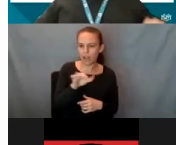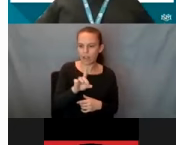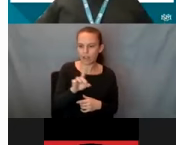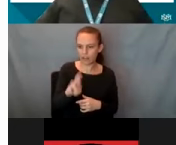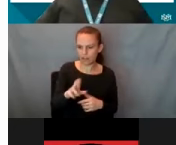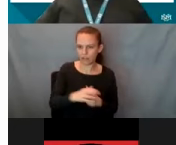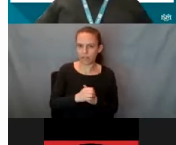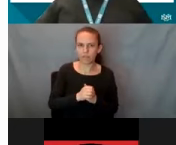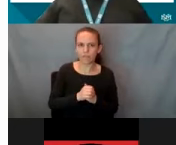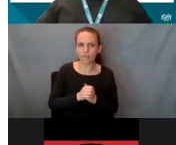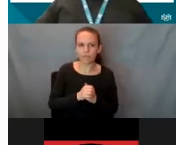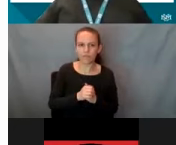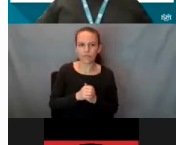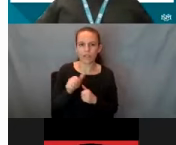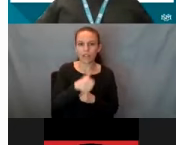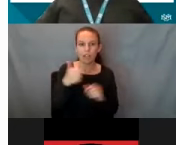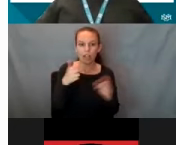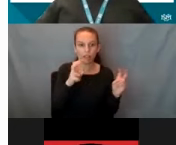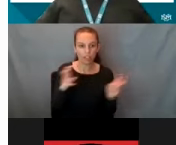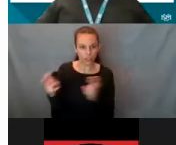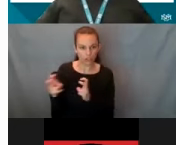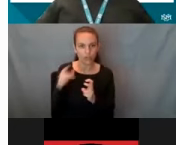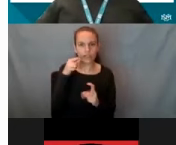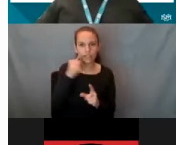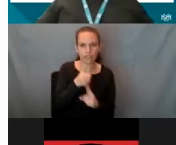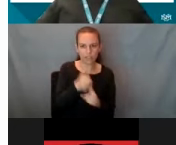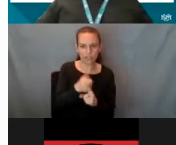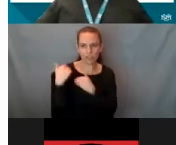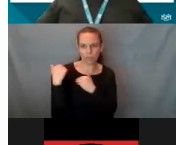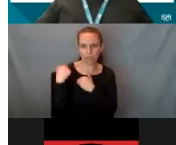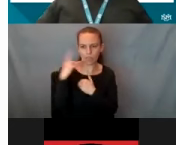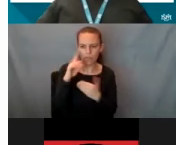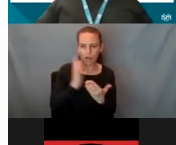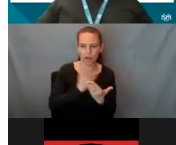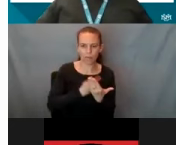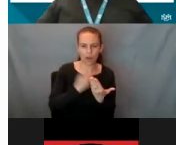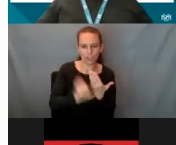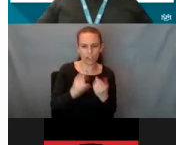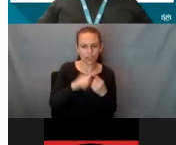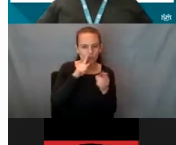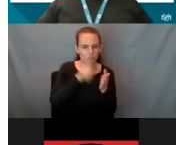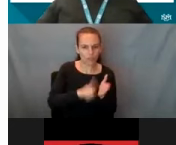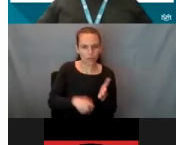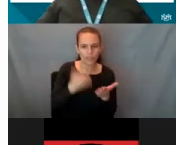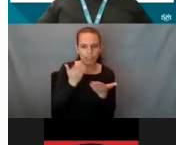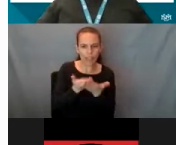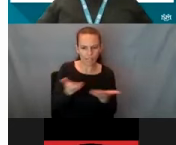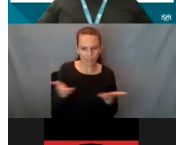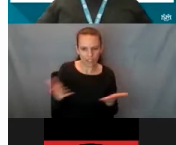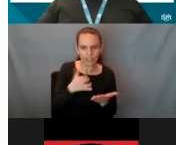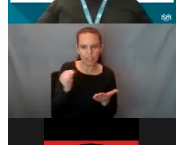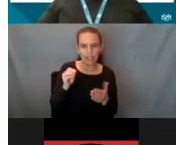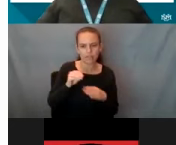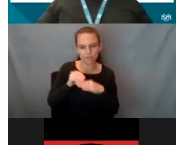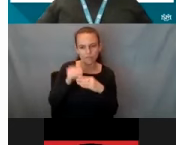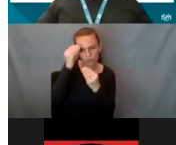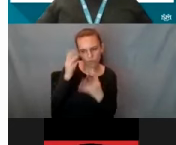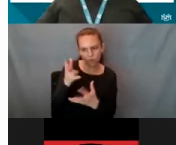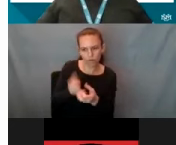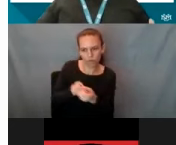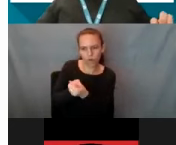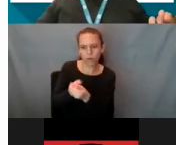Among other issues, Dr. Henao Restrepo is responsible for a project to review the evidence and inform the development of adjusted policy